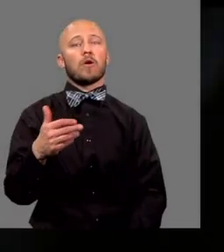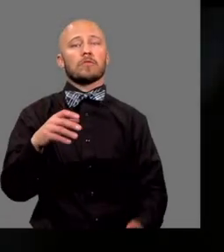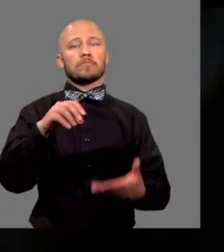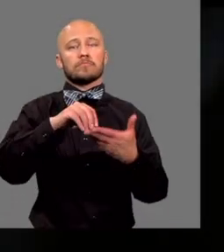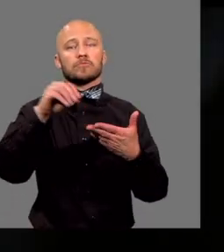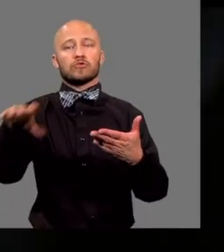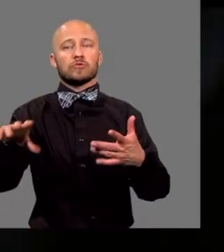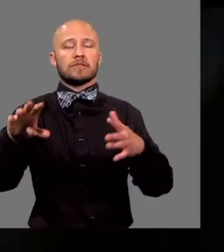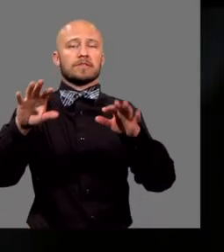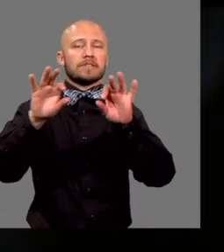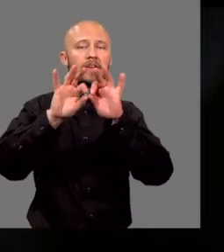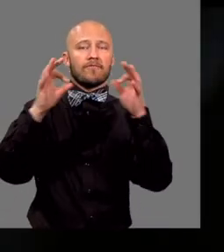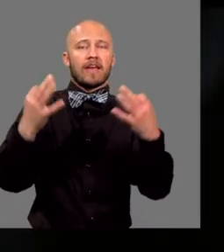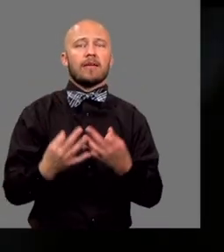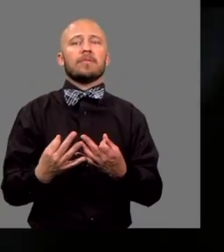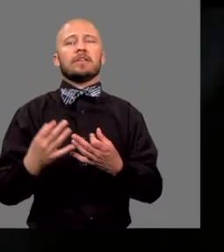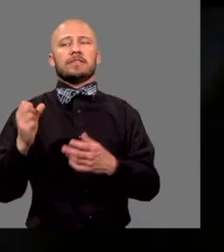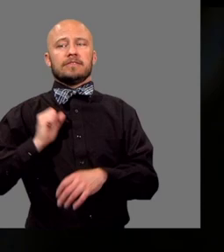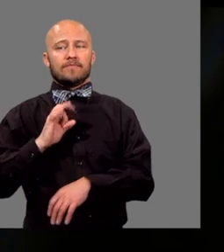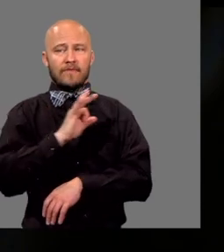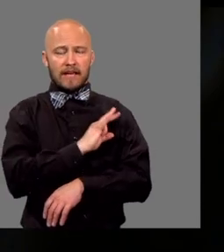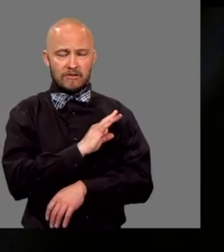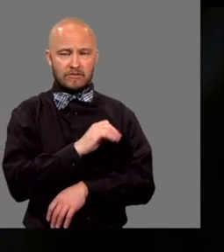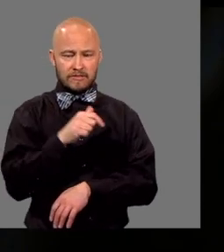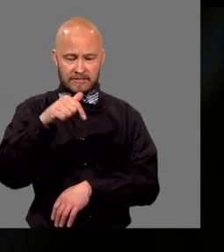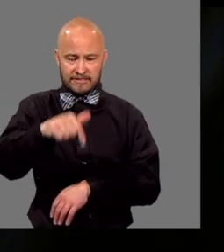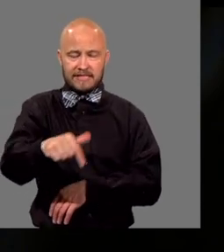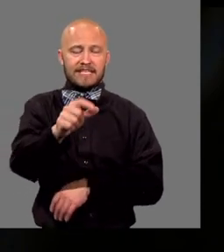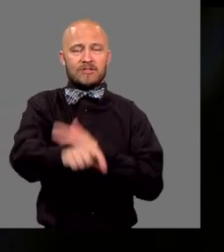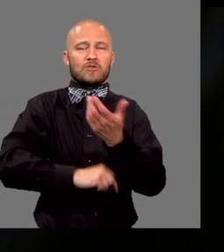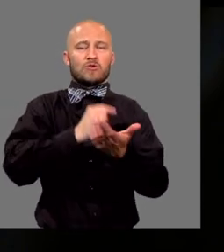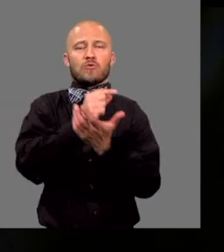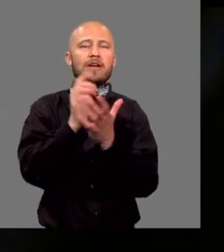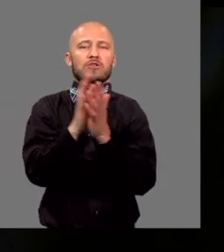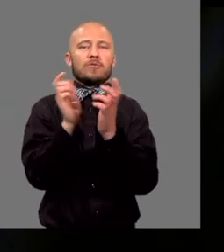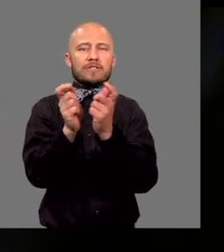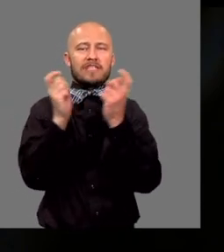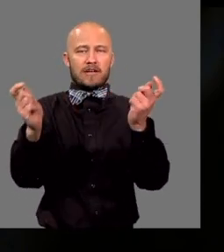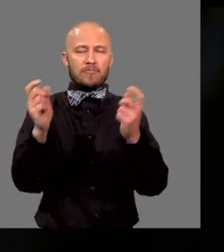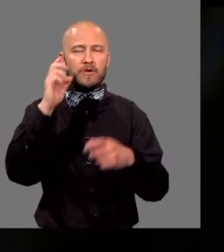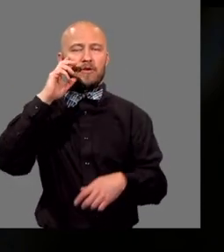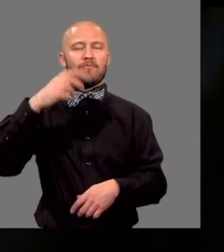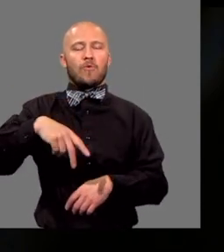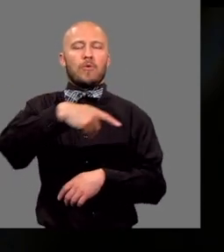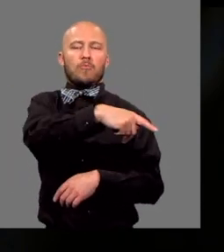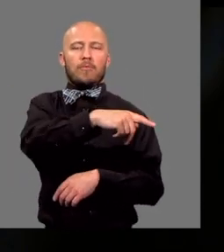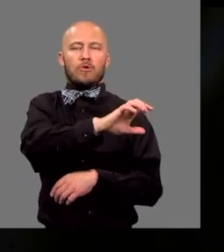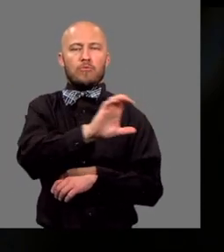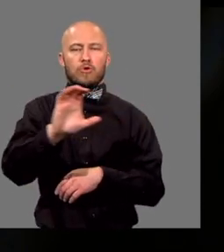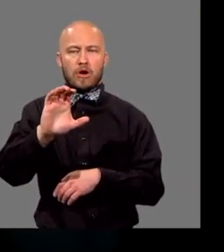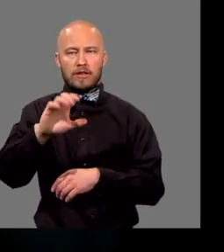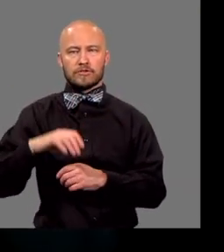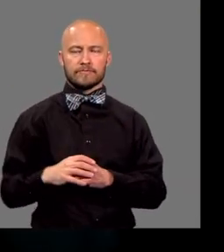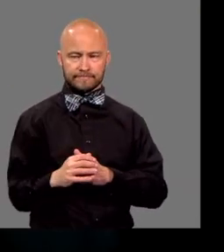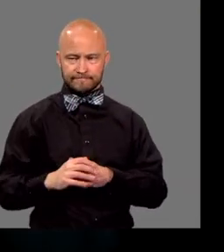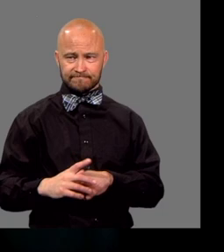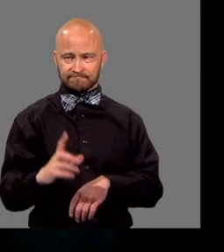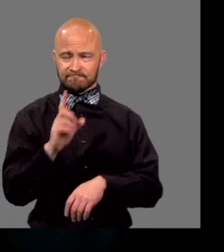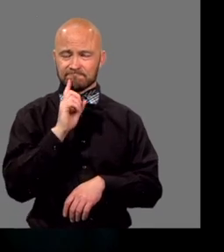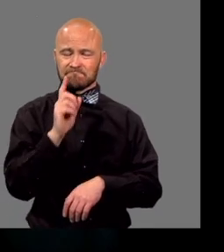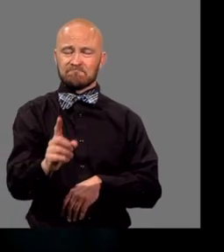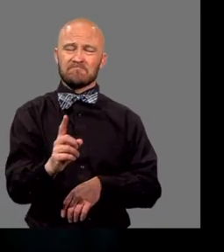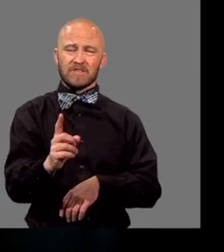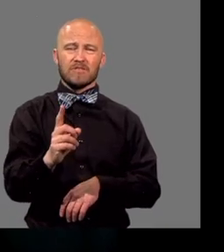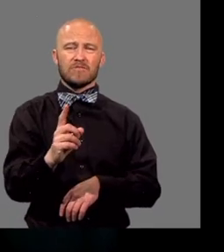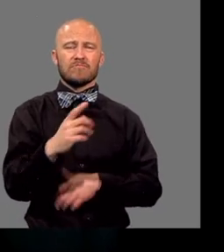Welcome, students, families, and faculty to the graduation ceremony for Pueblo Community College. It is a